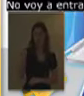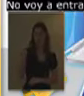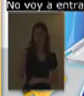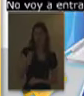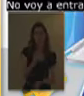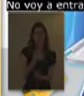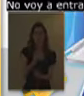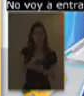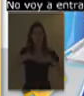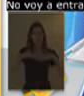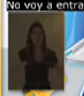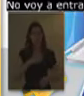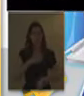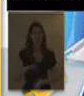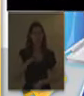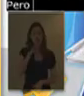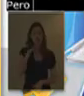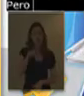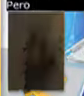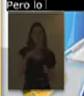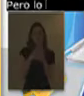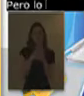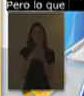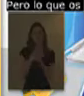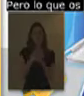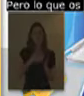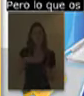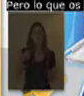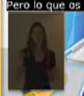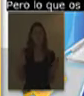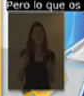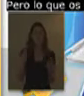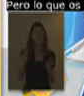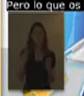afterwards or contact me afterwards, that's fine. But what I wanted to say here and now,